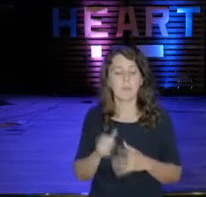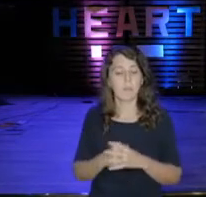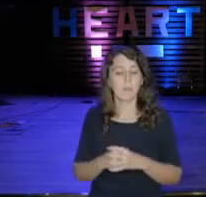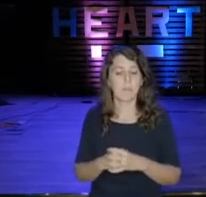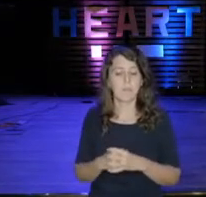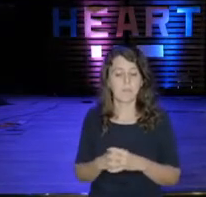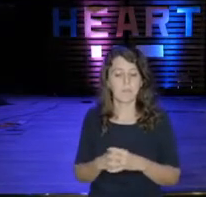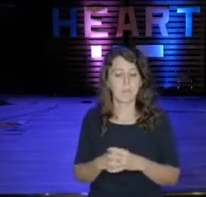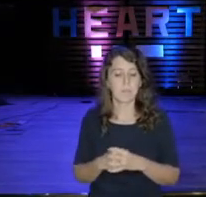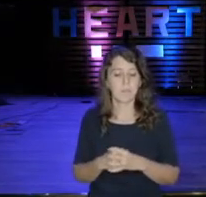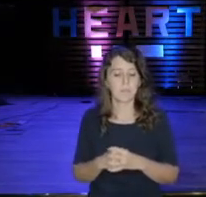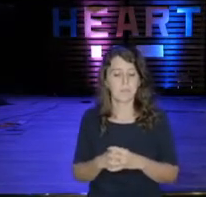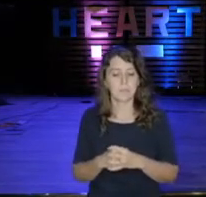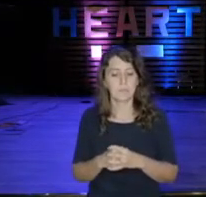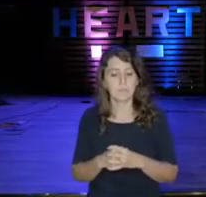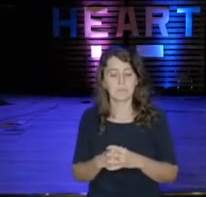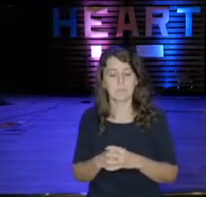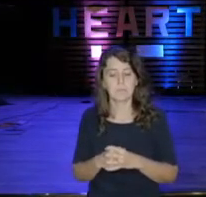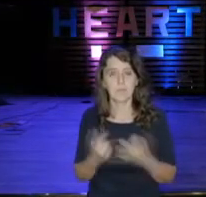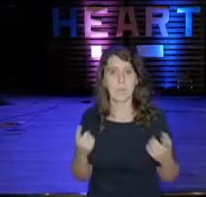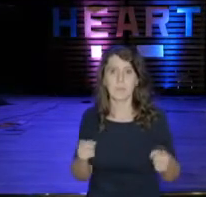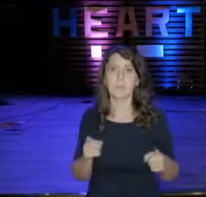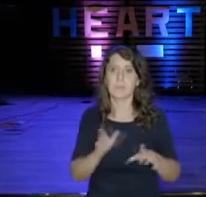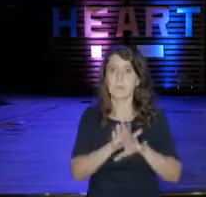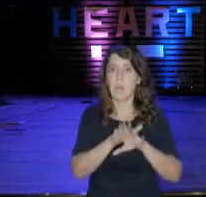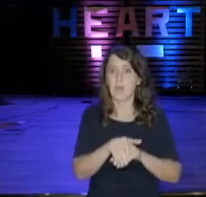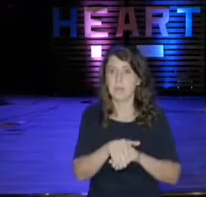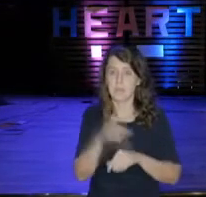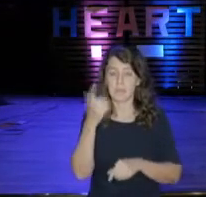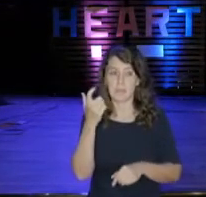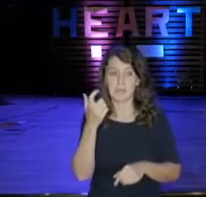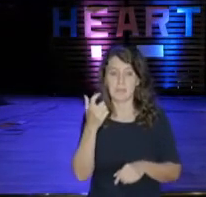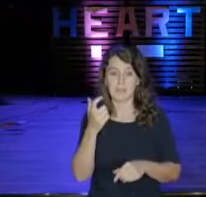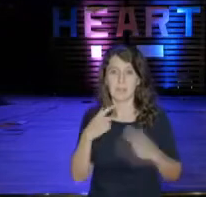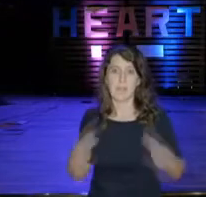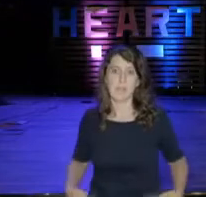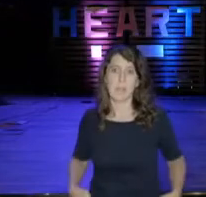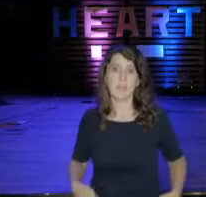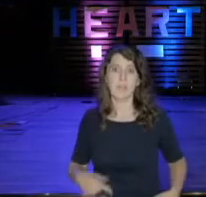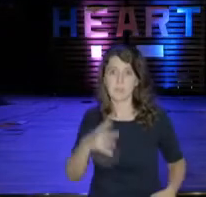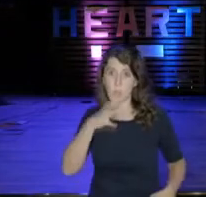of hypocrisy in that they brought the woman,